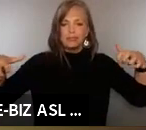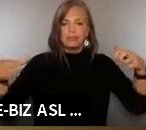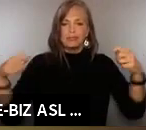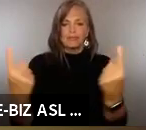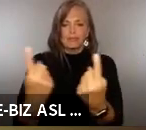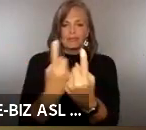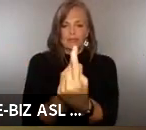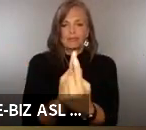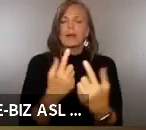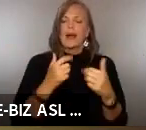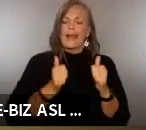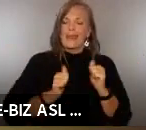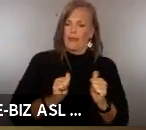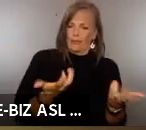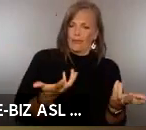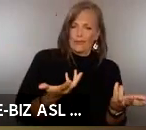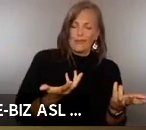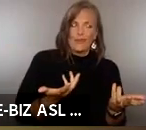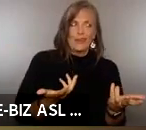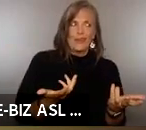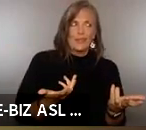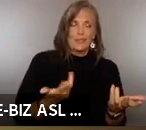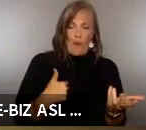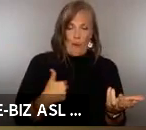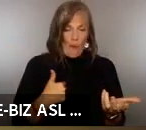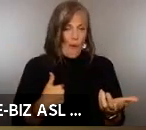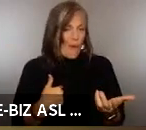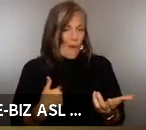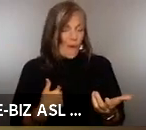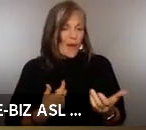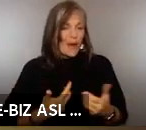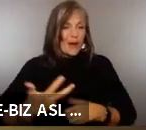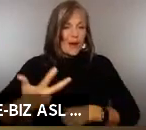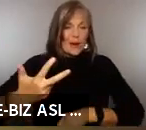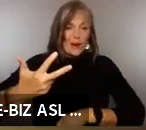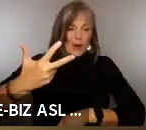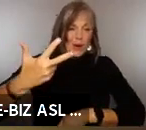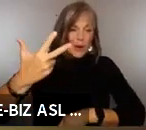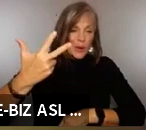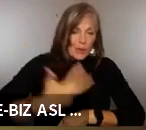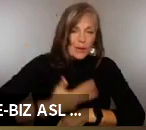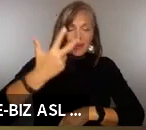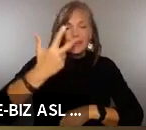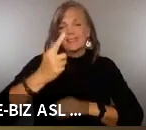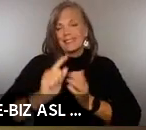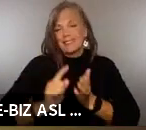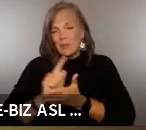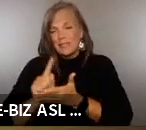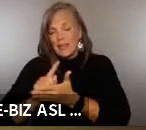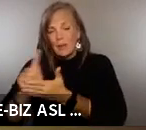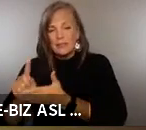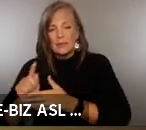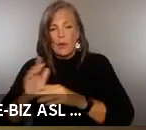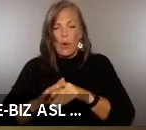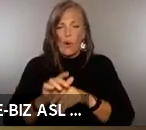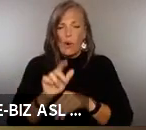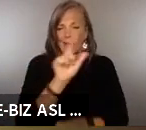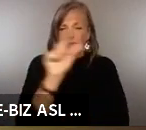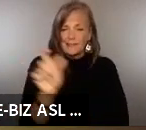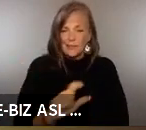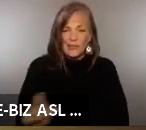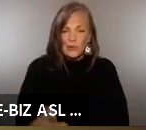it was a huge learning curve to be spending 3 days over multiple hours on this Zoom format